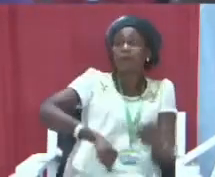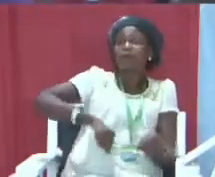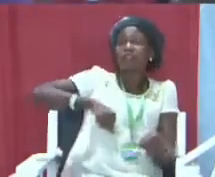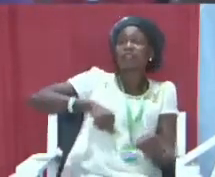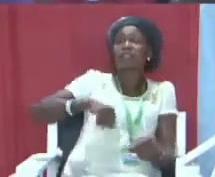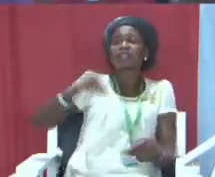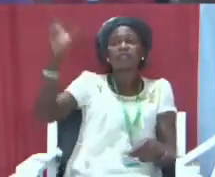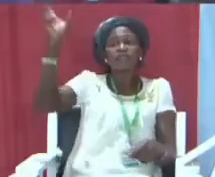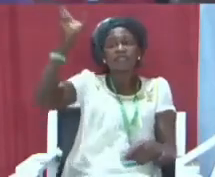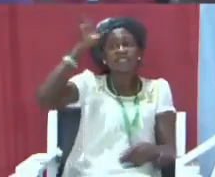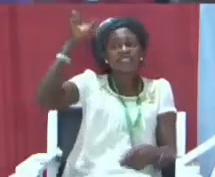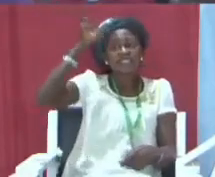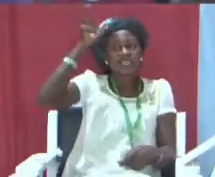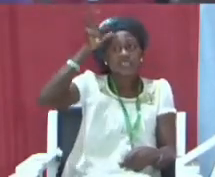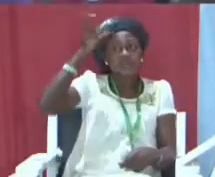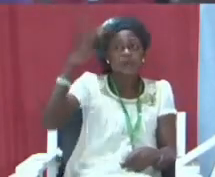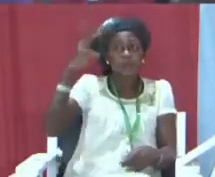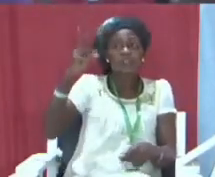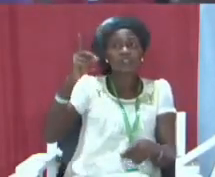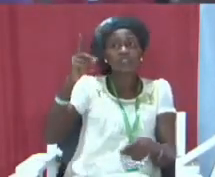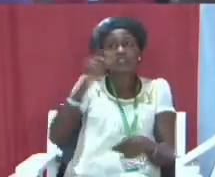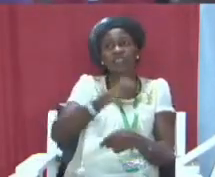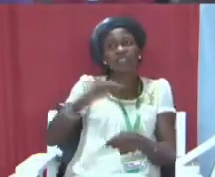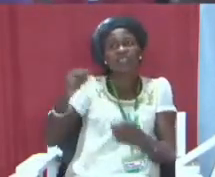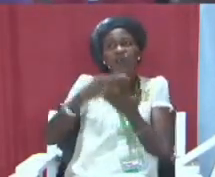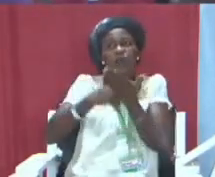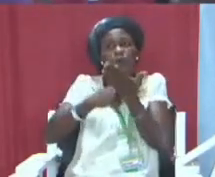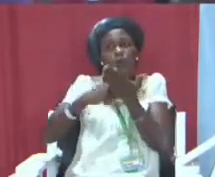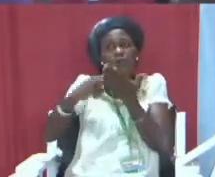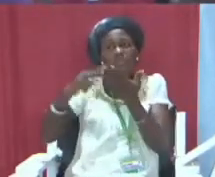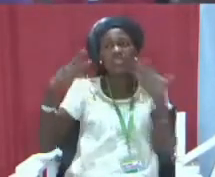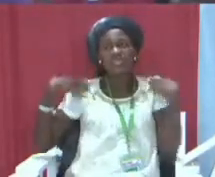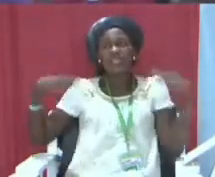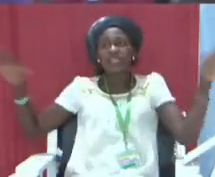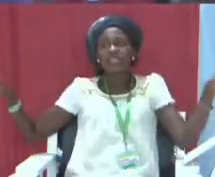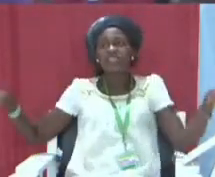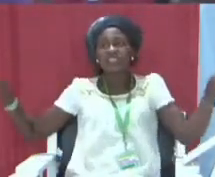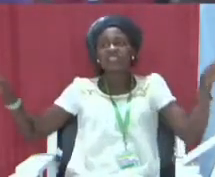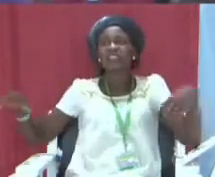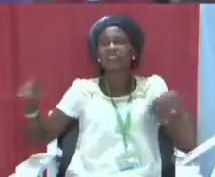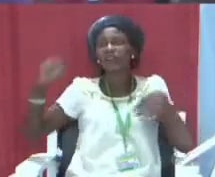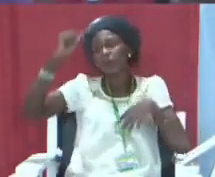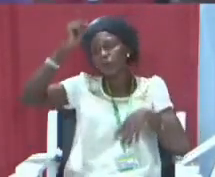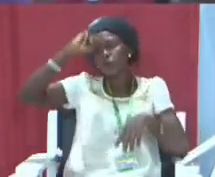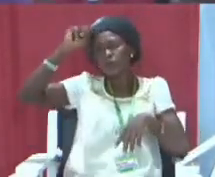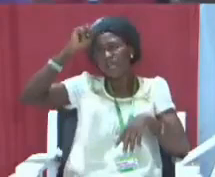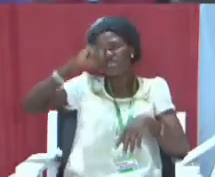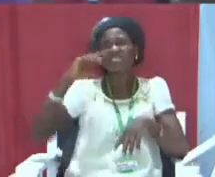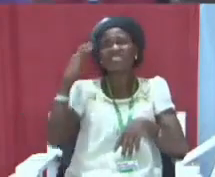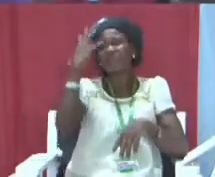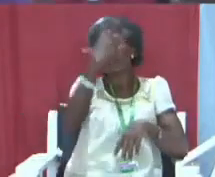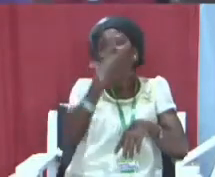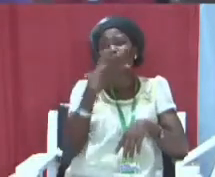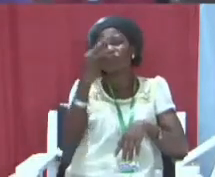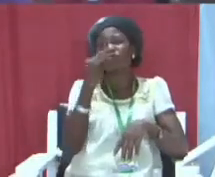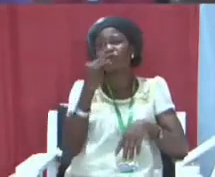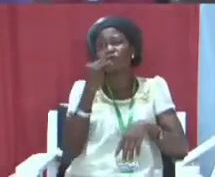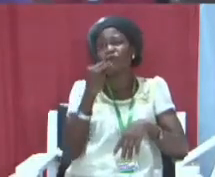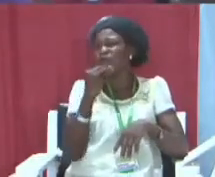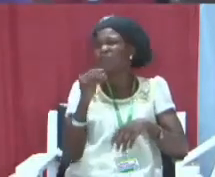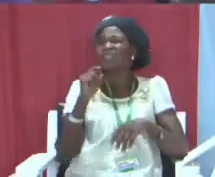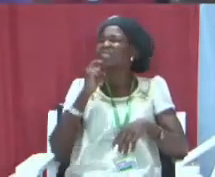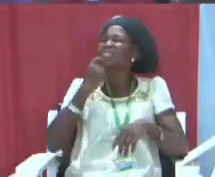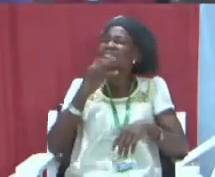Lucifer was a holy angel, wise, beautiful,